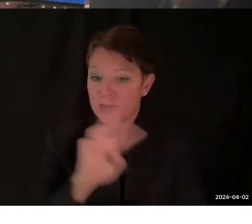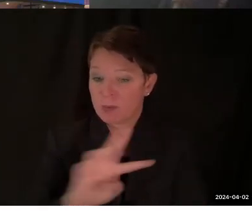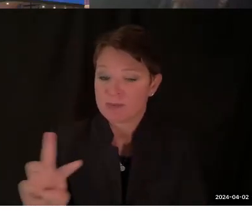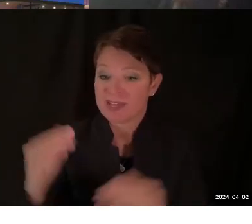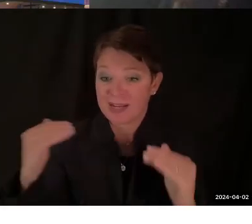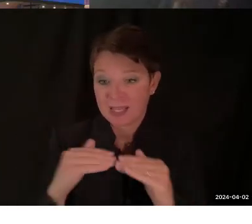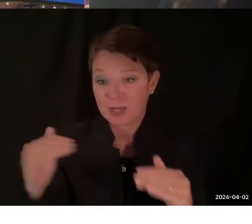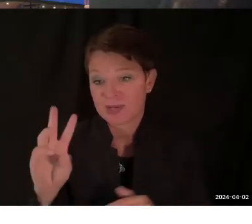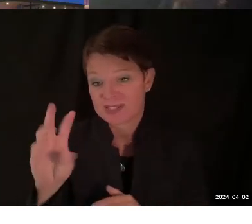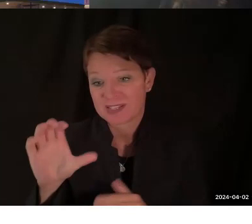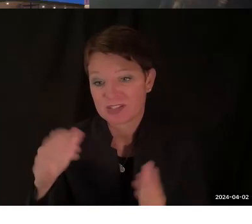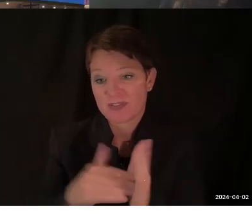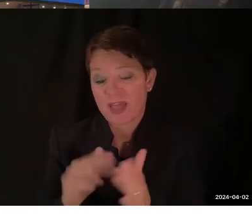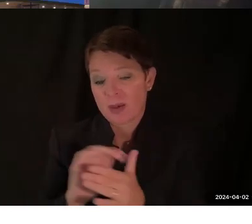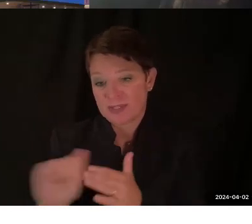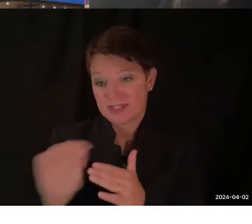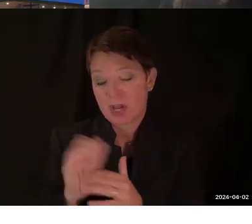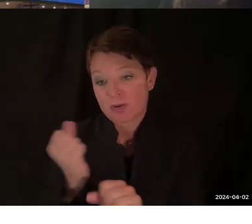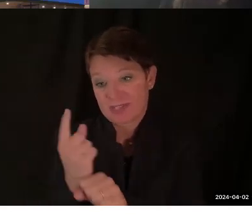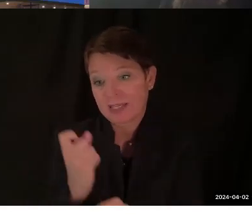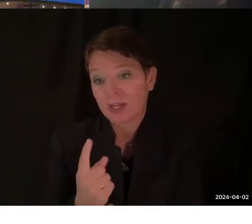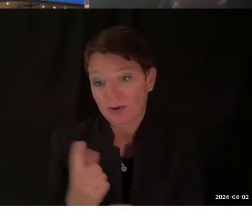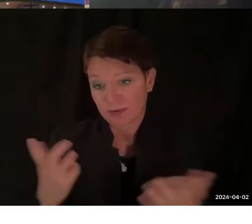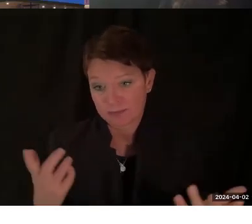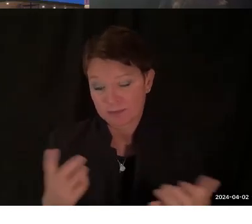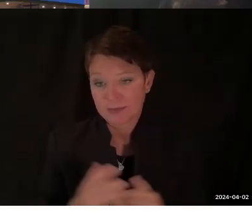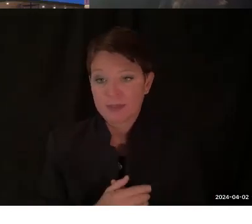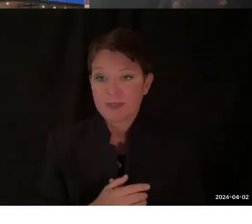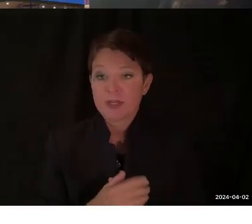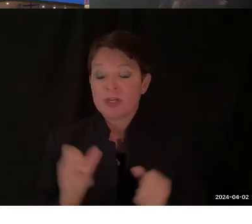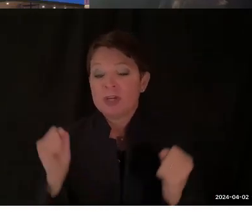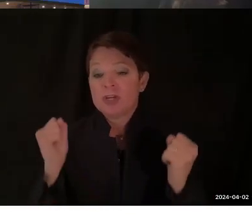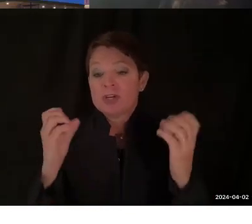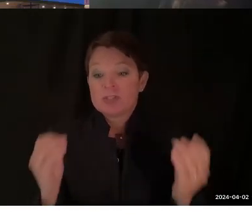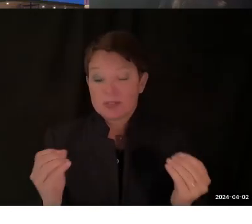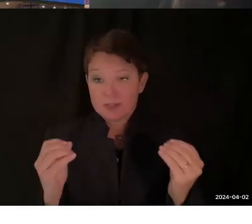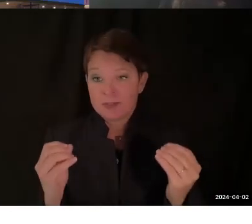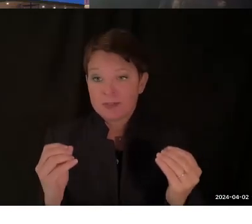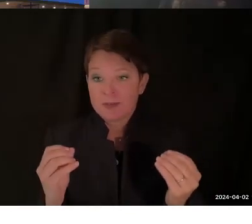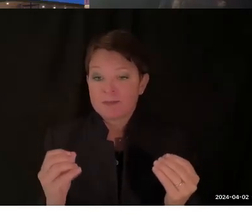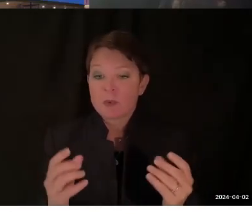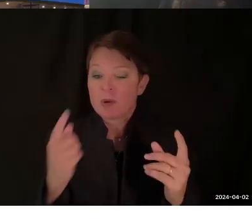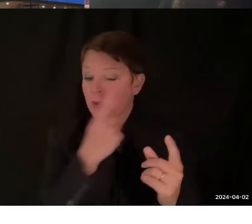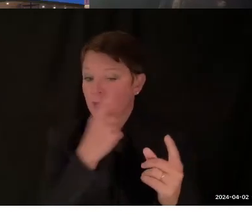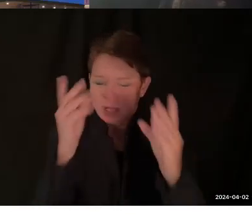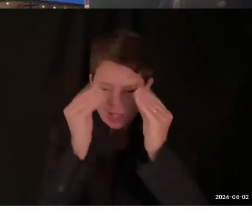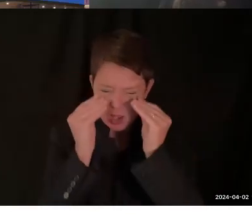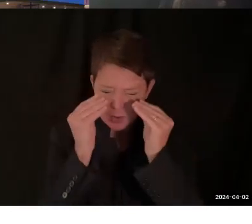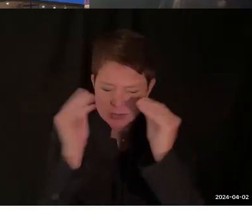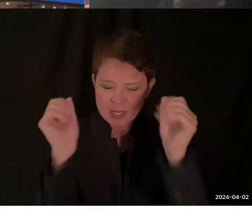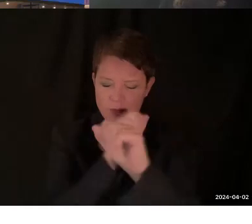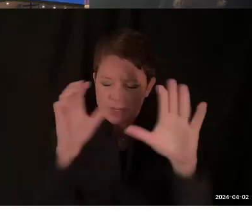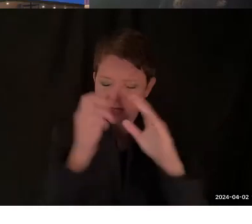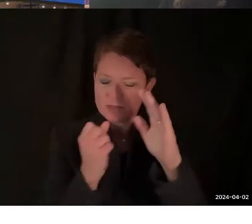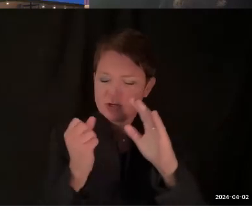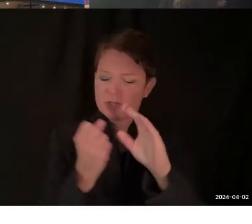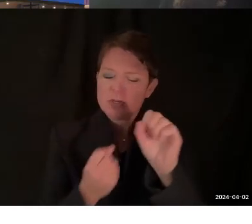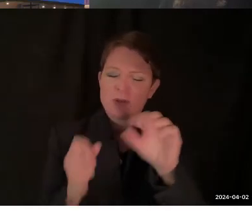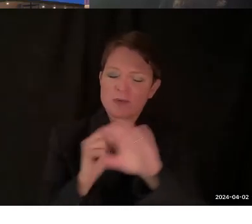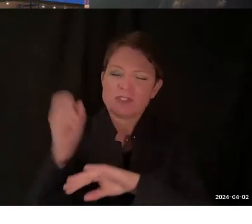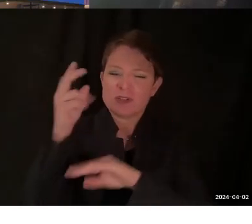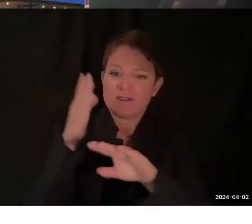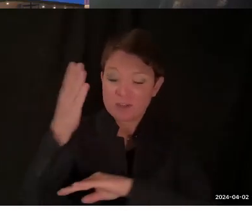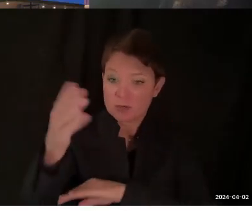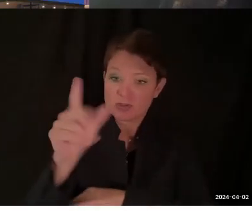to only about $600,000 a year. So when we close our eyes and we jump 20 years or 50 years into